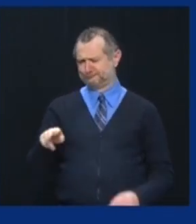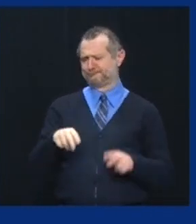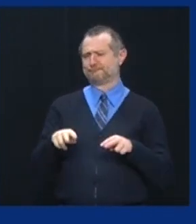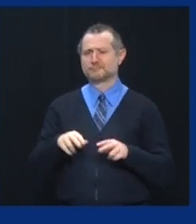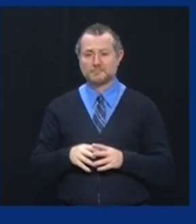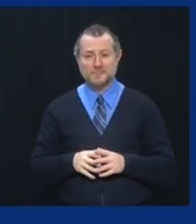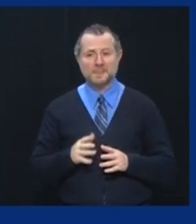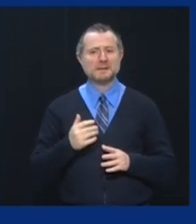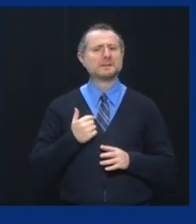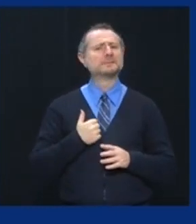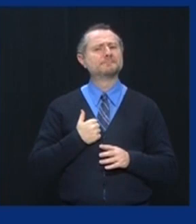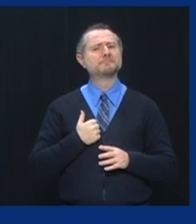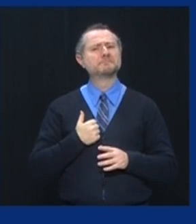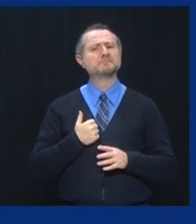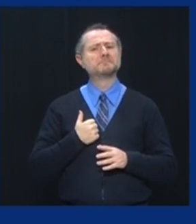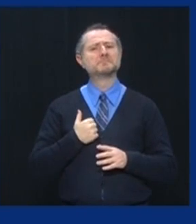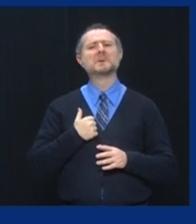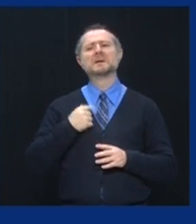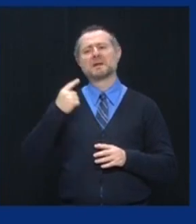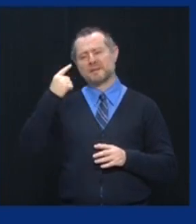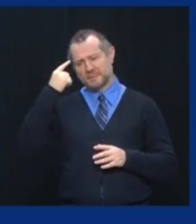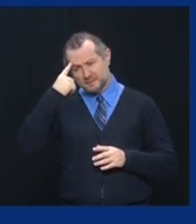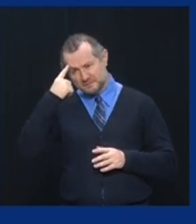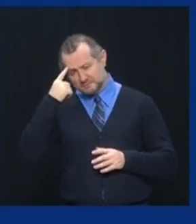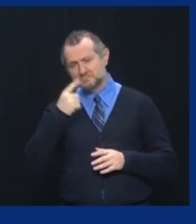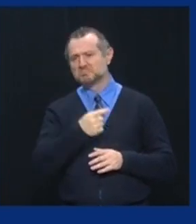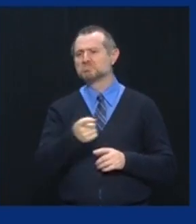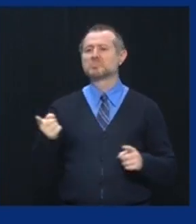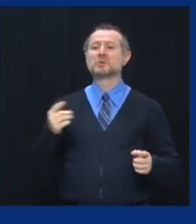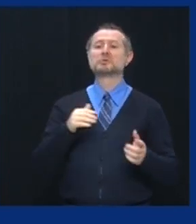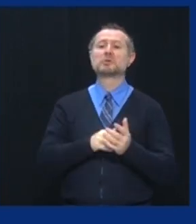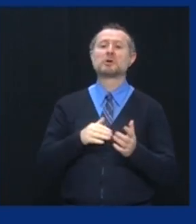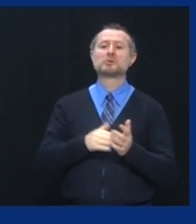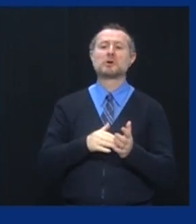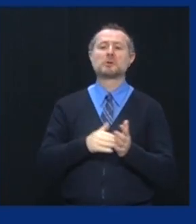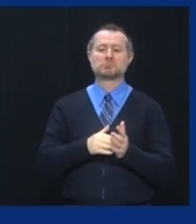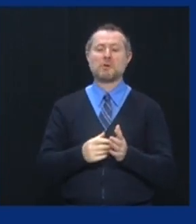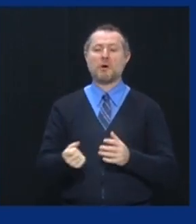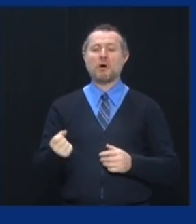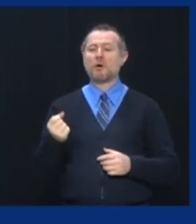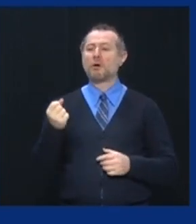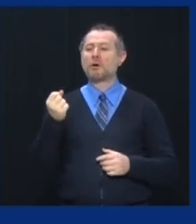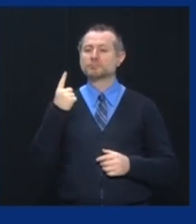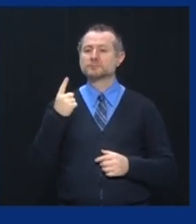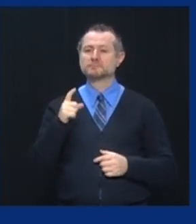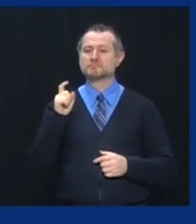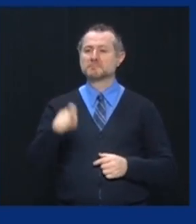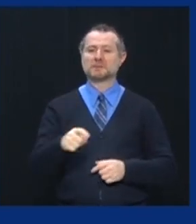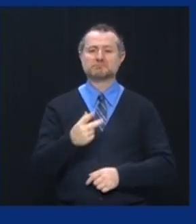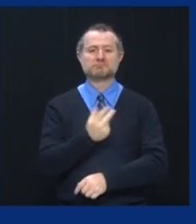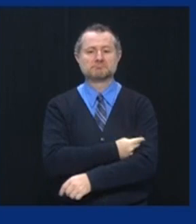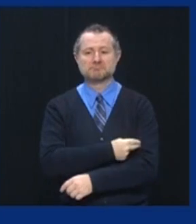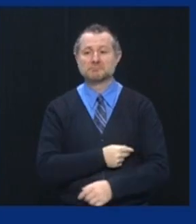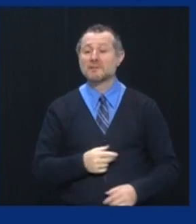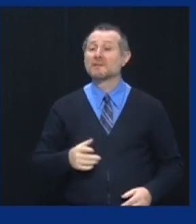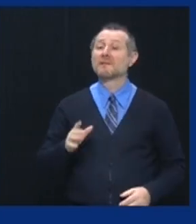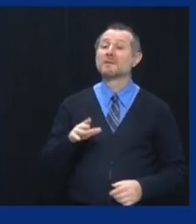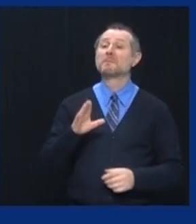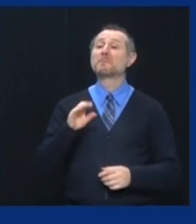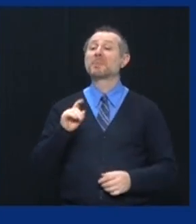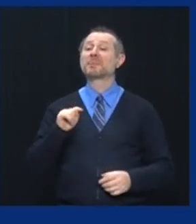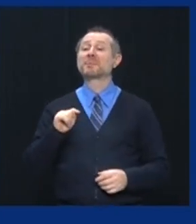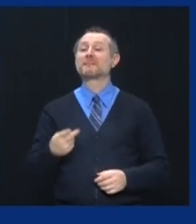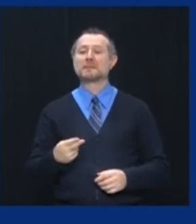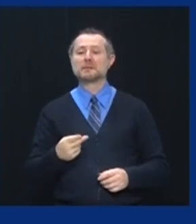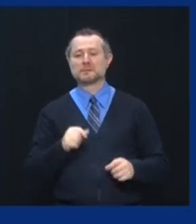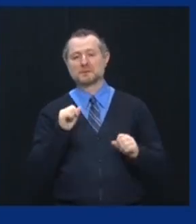I think doctors get it. But Beth can speak to the legal question about the emergency authorization